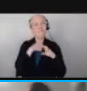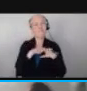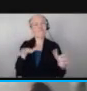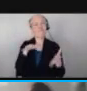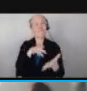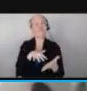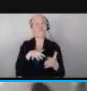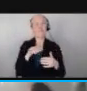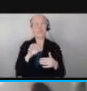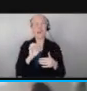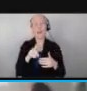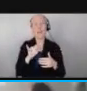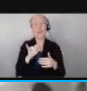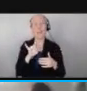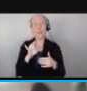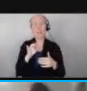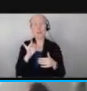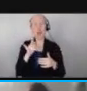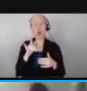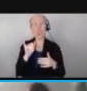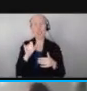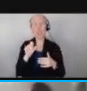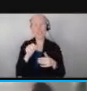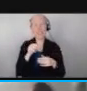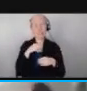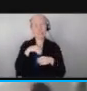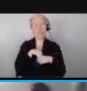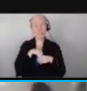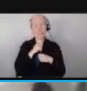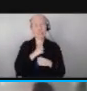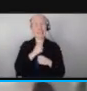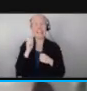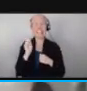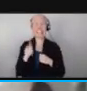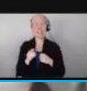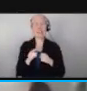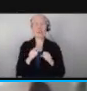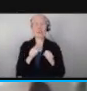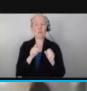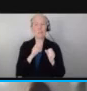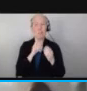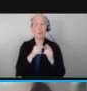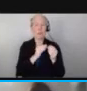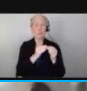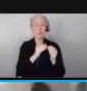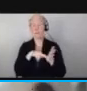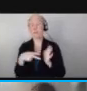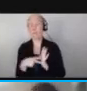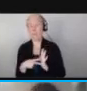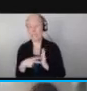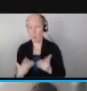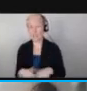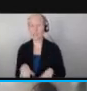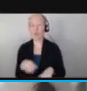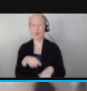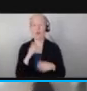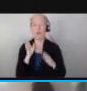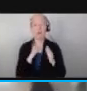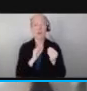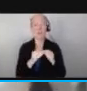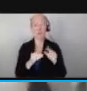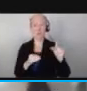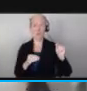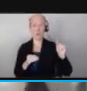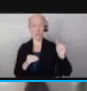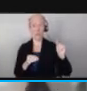has the need to kind of put the numbers into perspective. So the number 20. The first modules flew